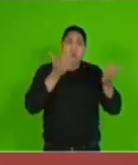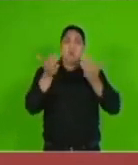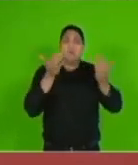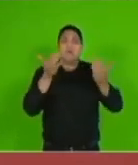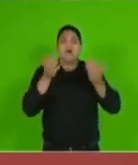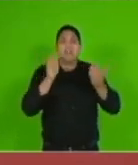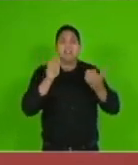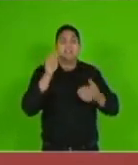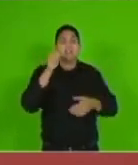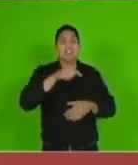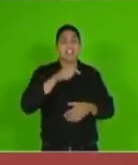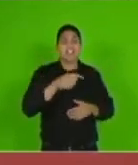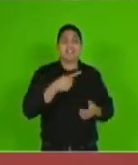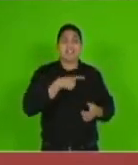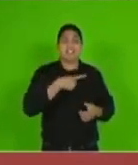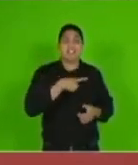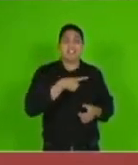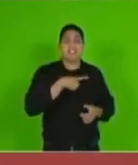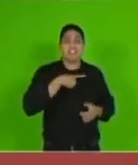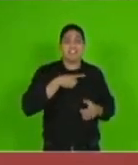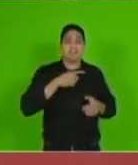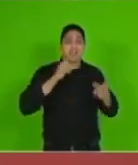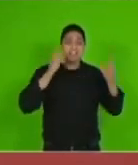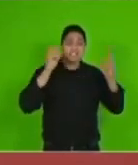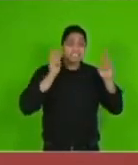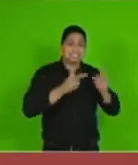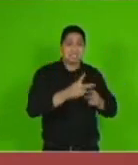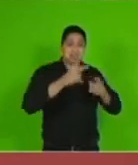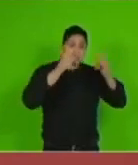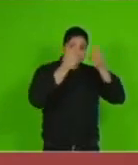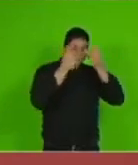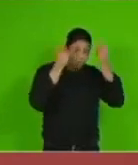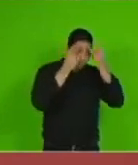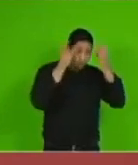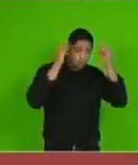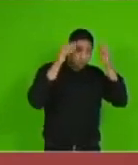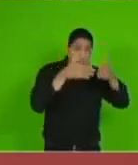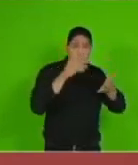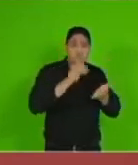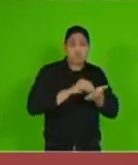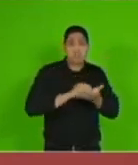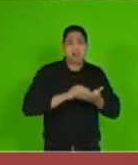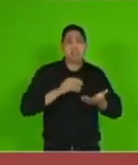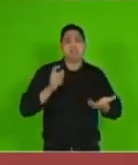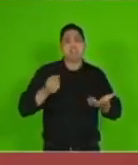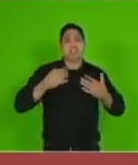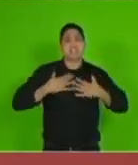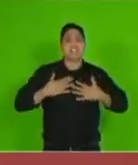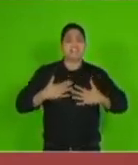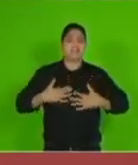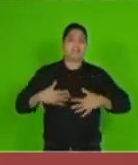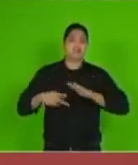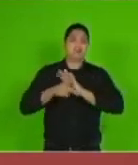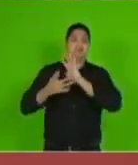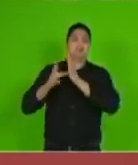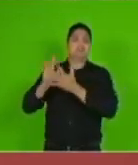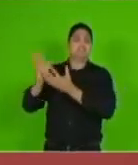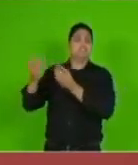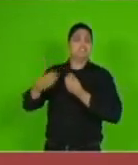they walk during the nighttime. They are not sleeping. They're just walking around aimlessly. They are